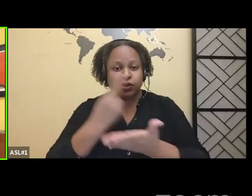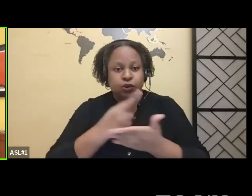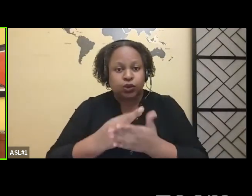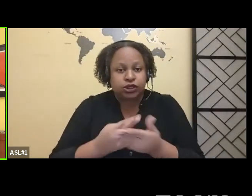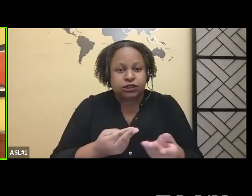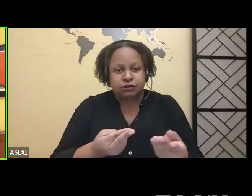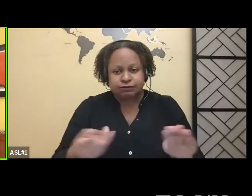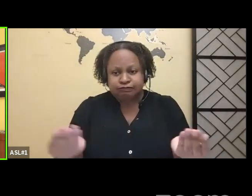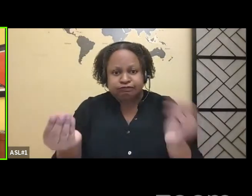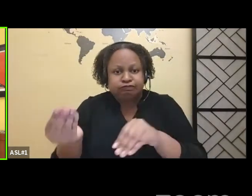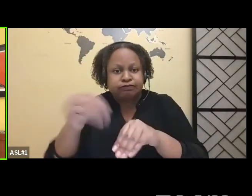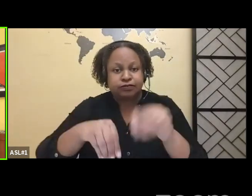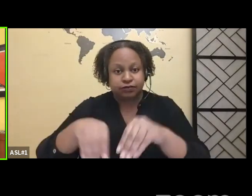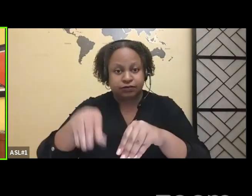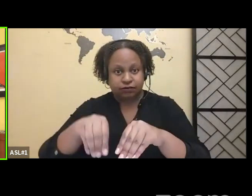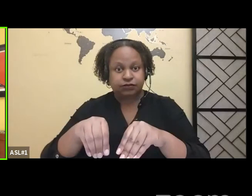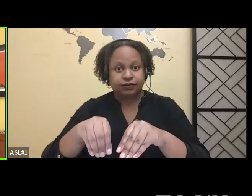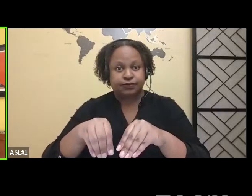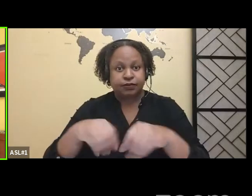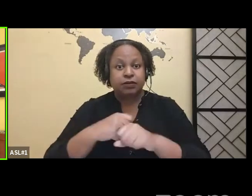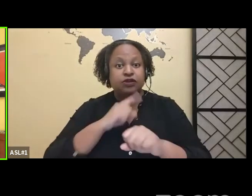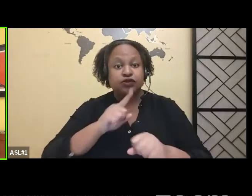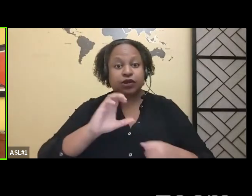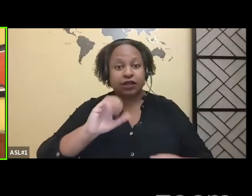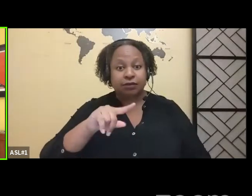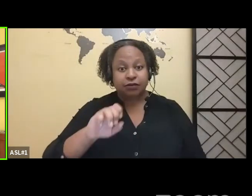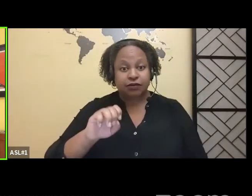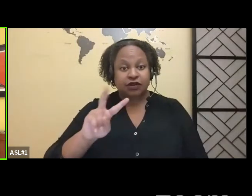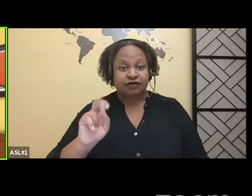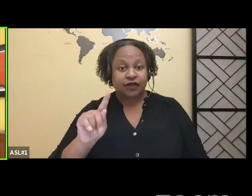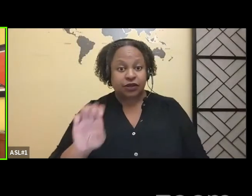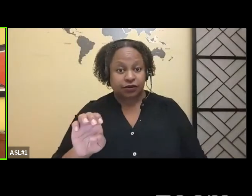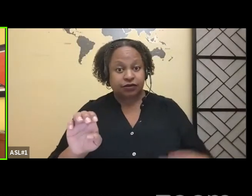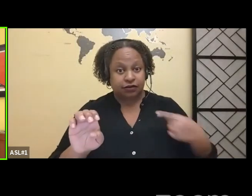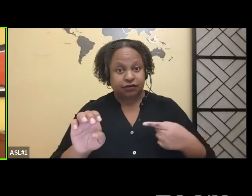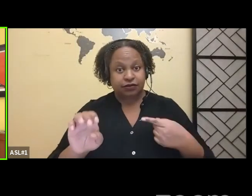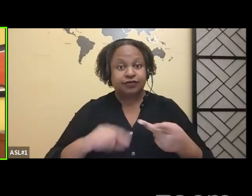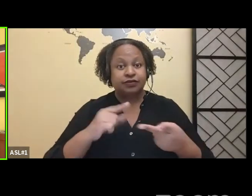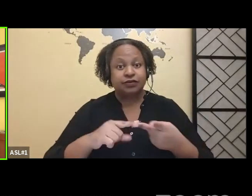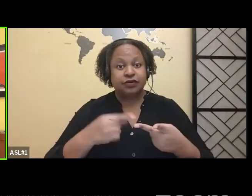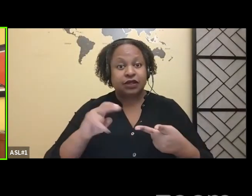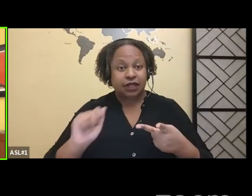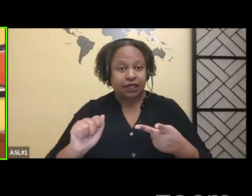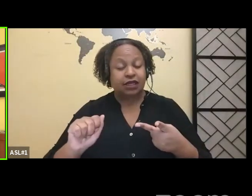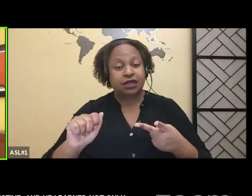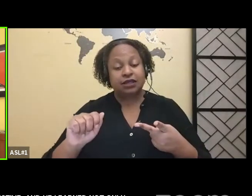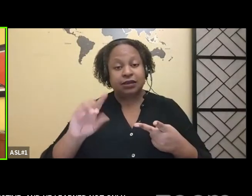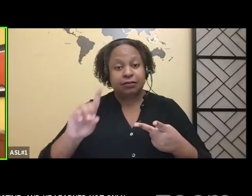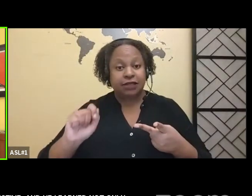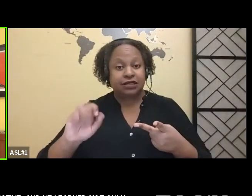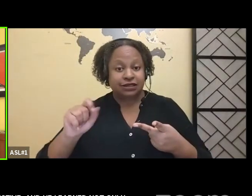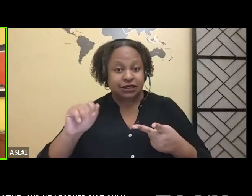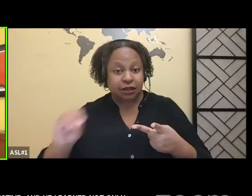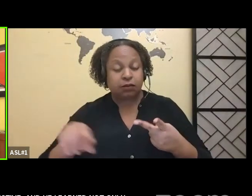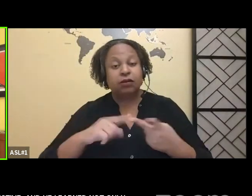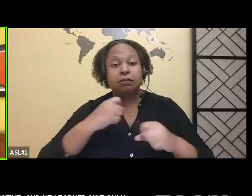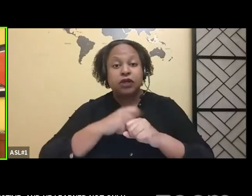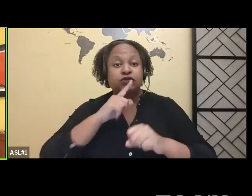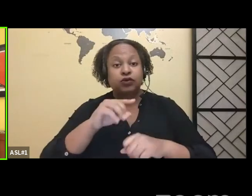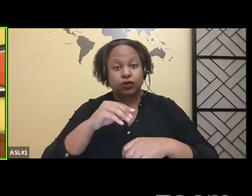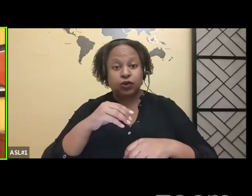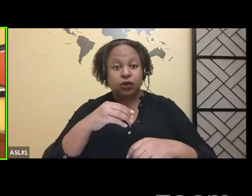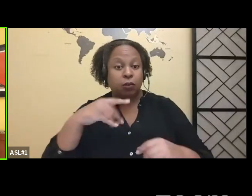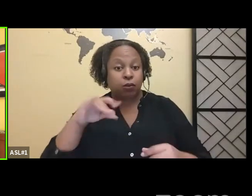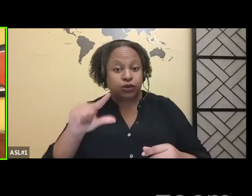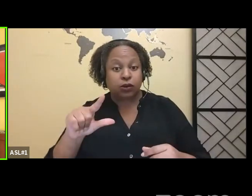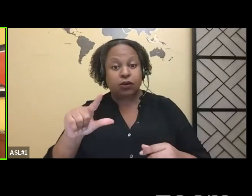make Cabo Verde, to make Guinea-Bissau, to make Portugal